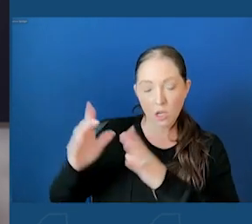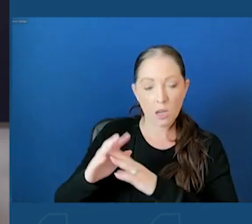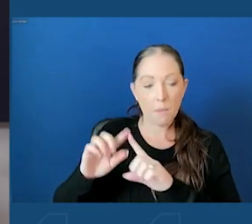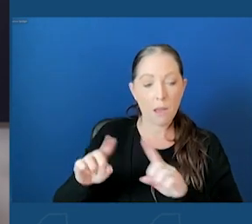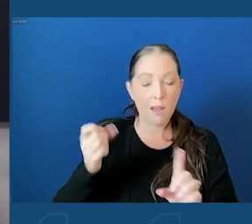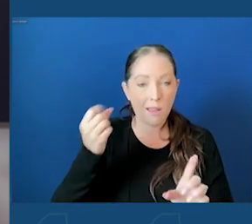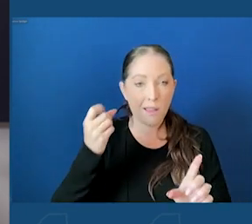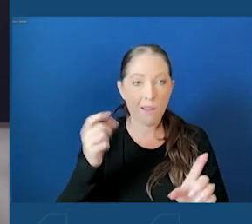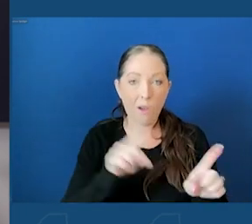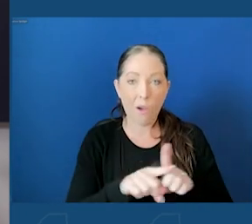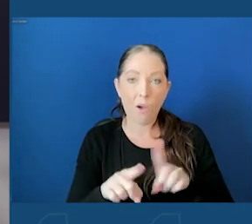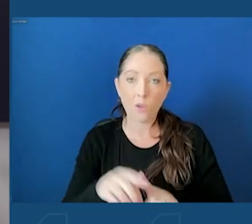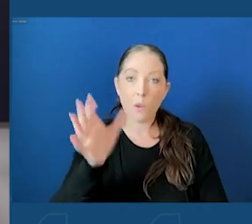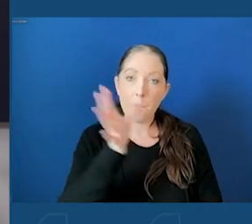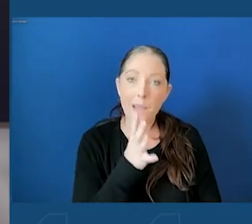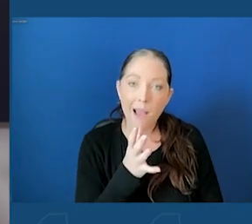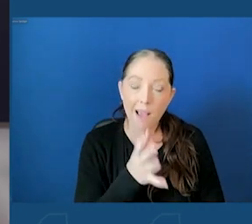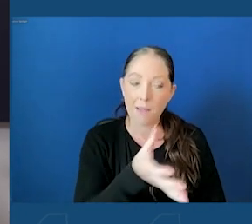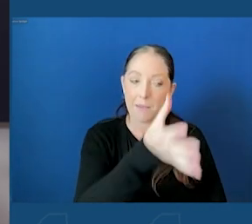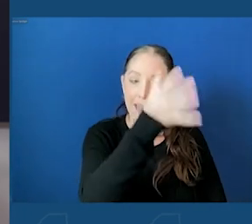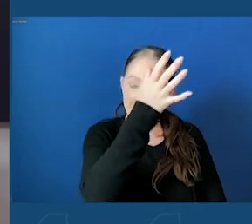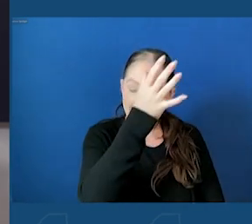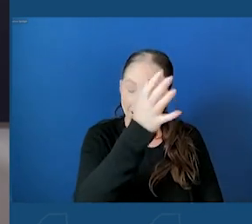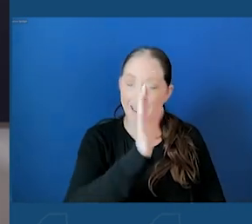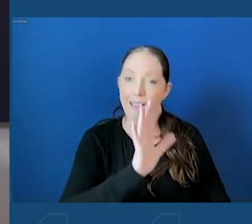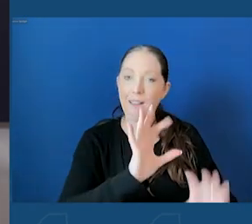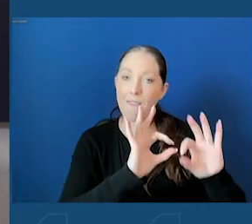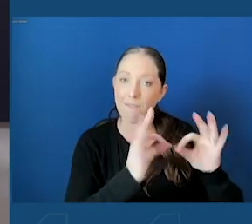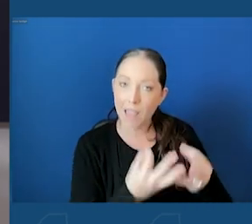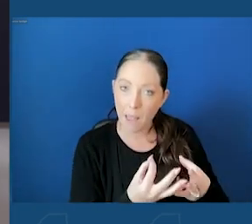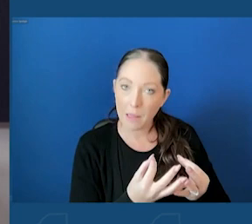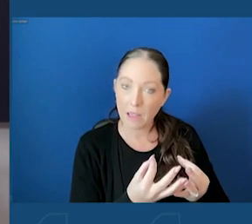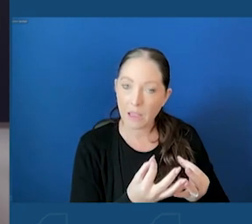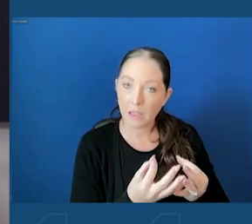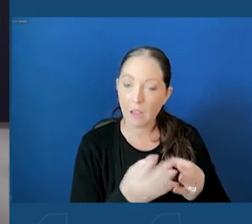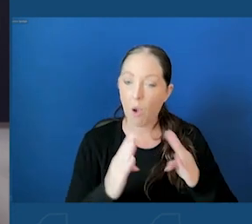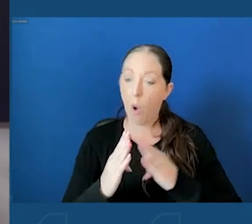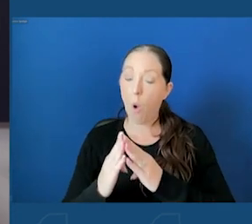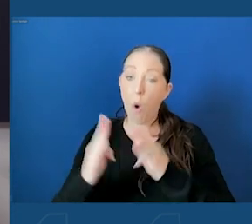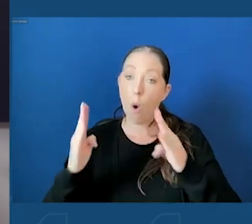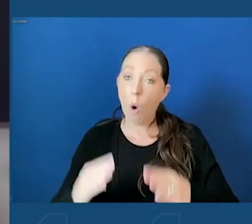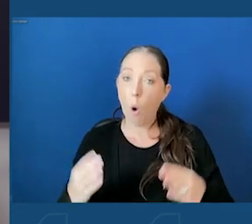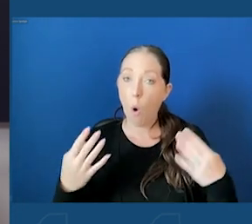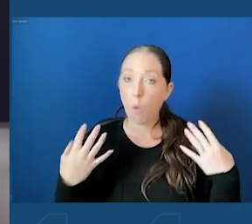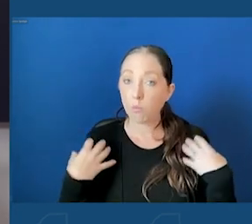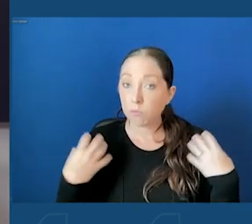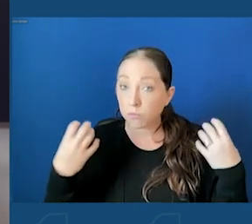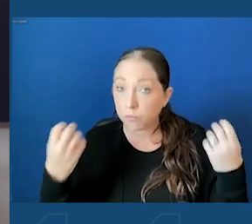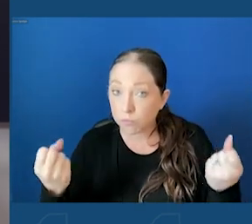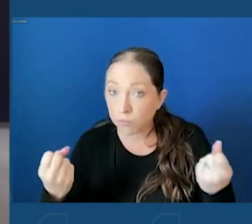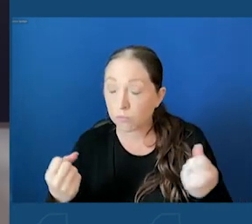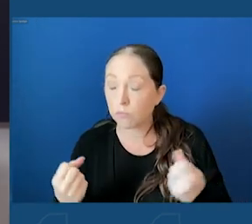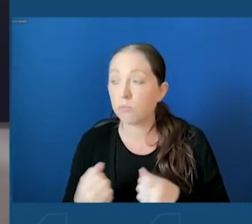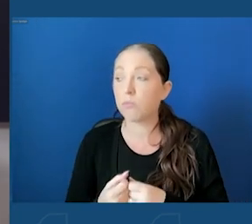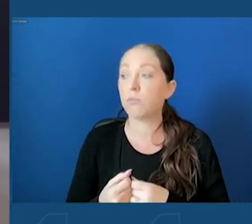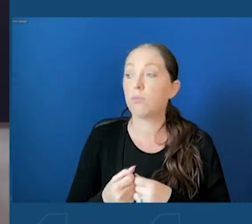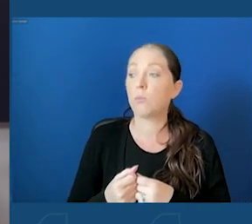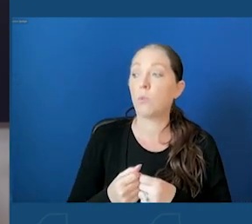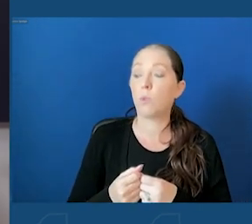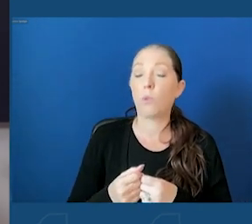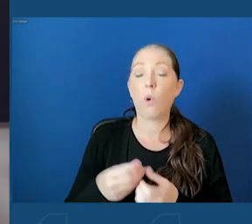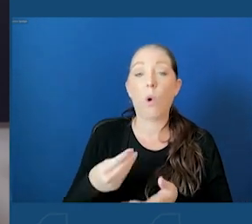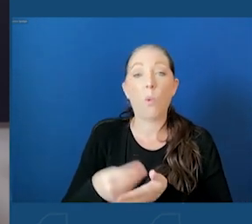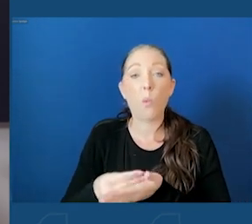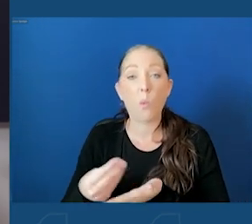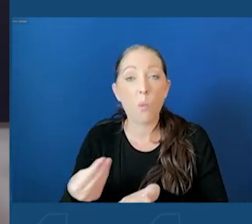families, their well-beings at home, their health, their wealth equity. Those are all